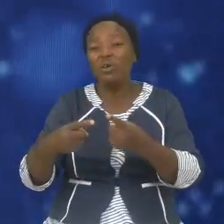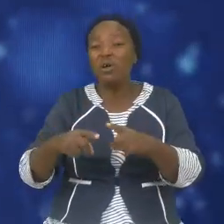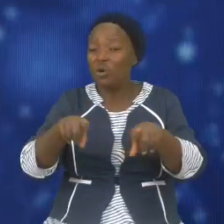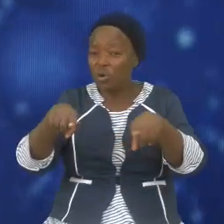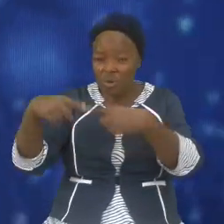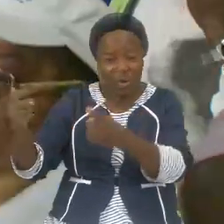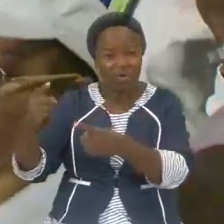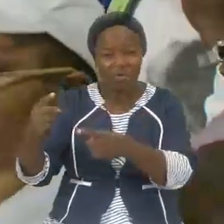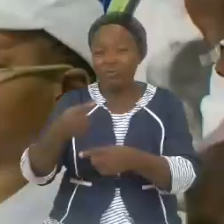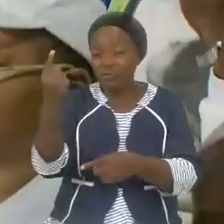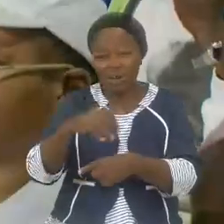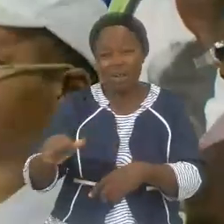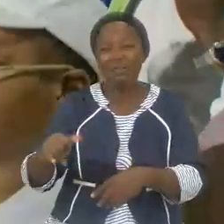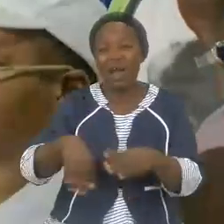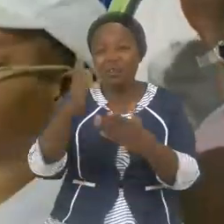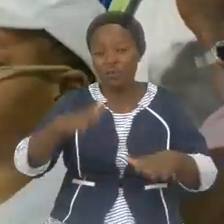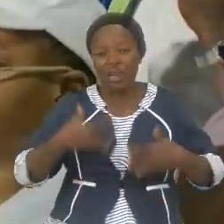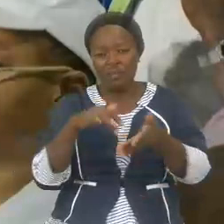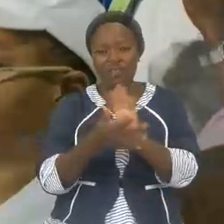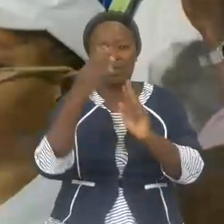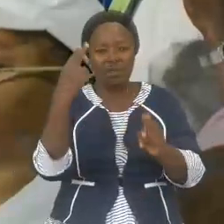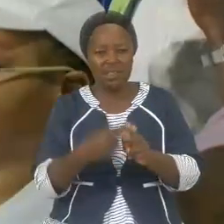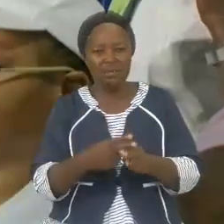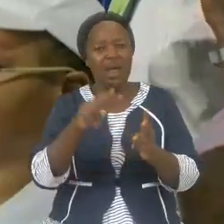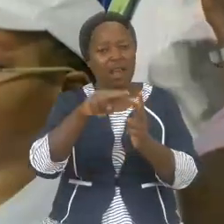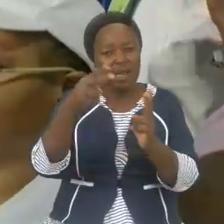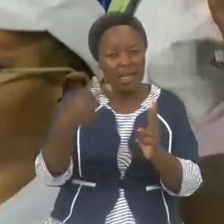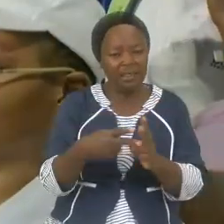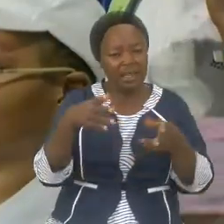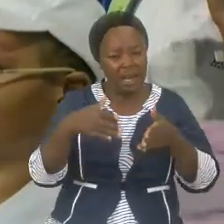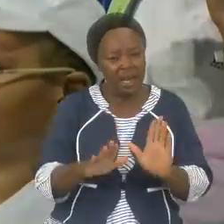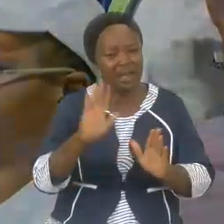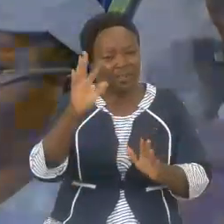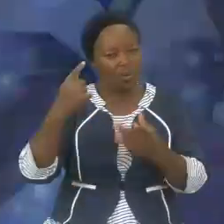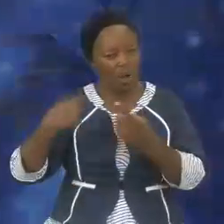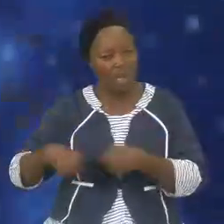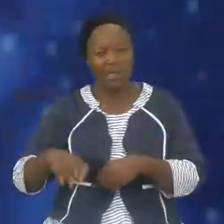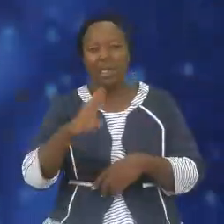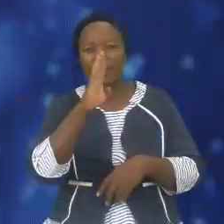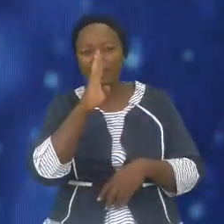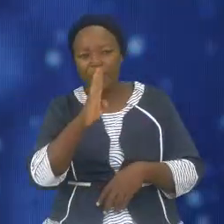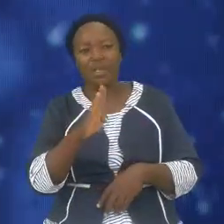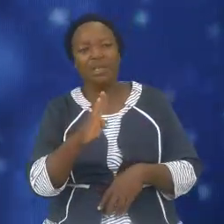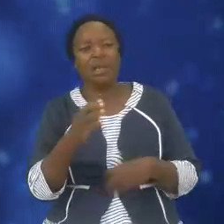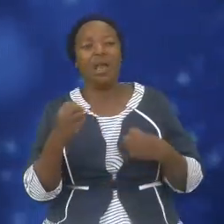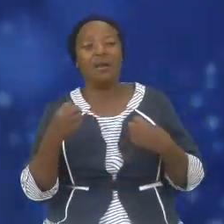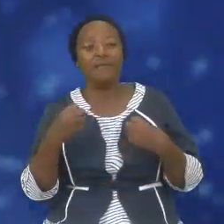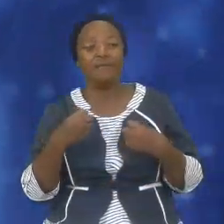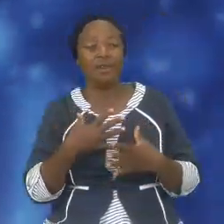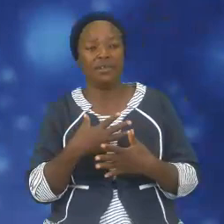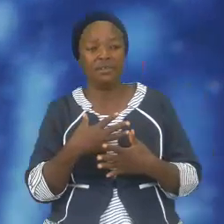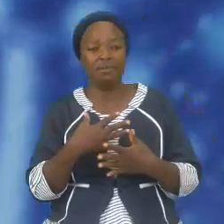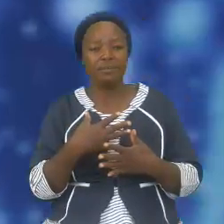your life in Jesus' name. Neither let your heart be afraid. Look at